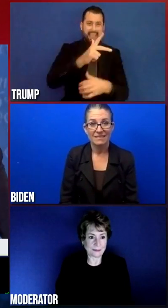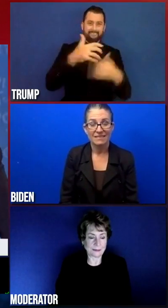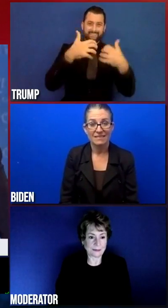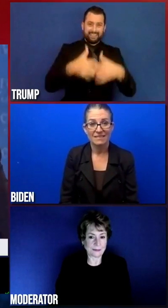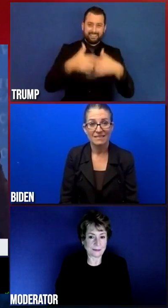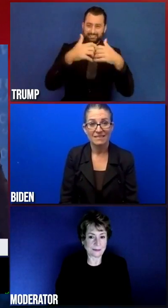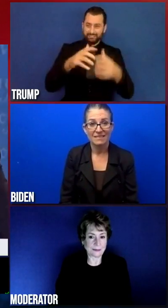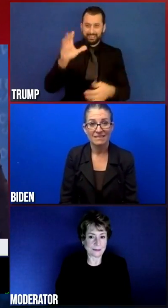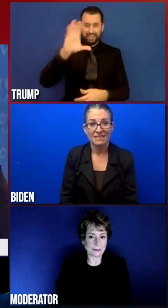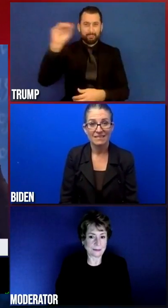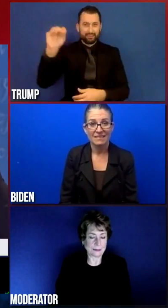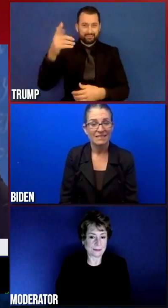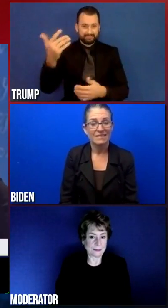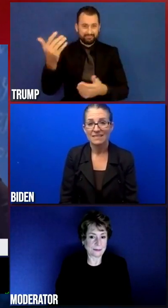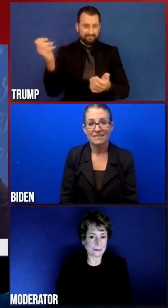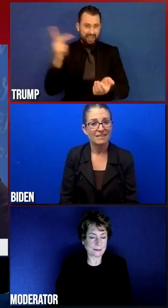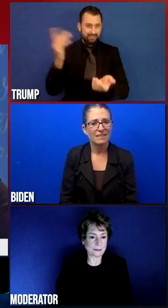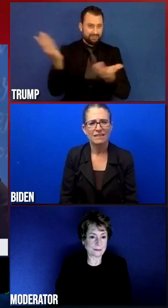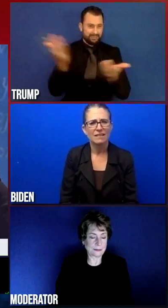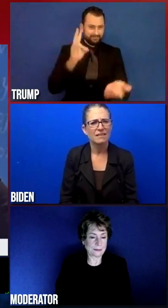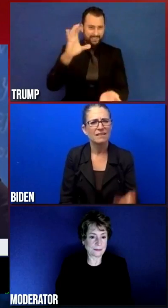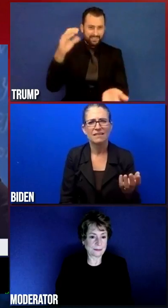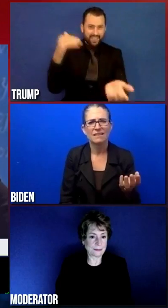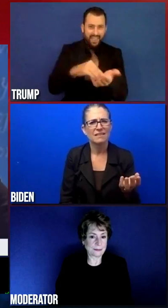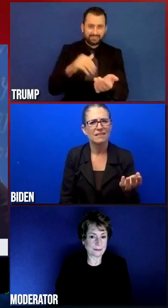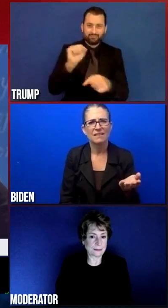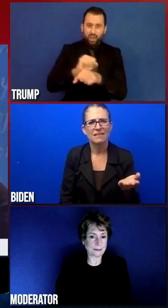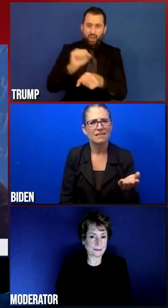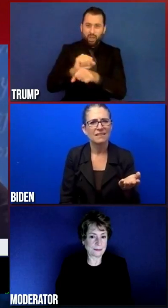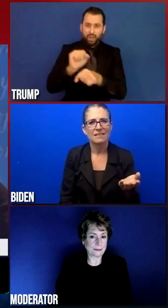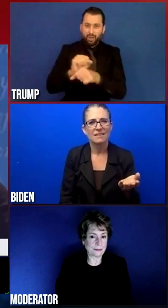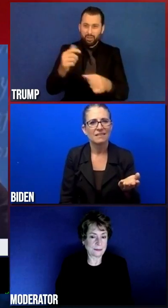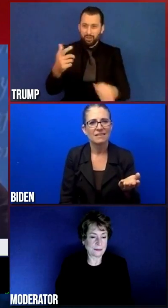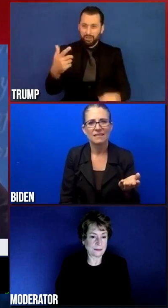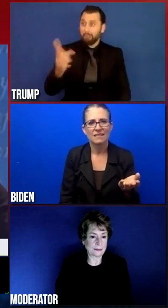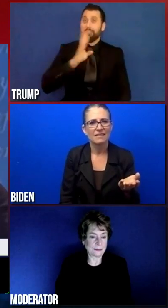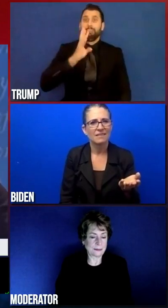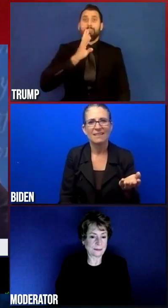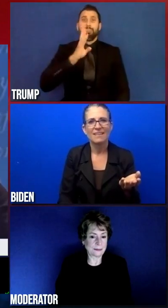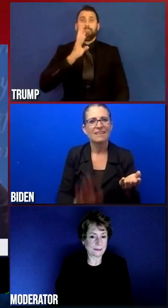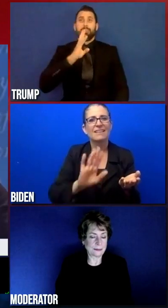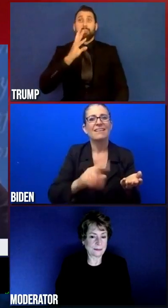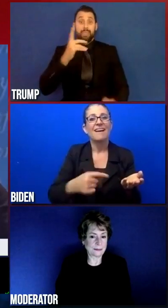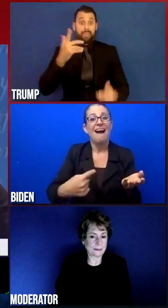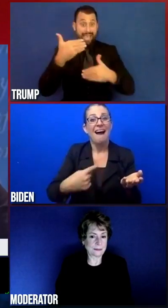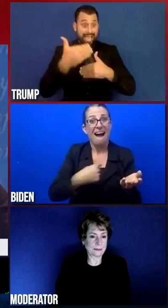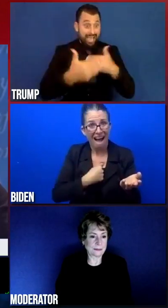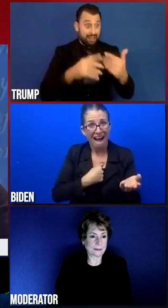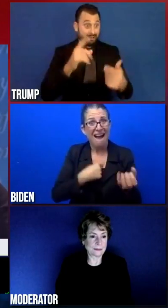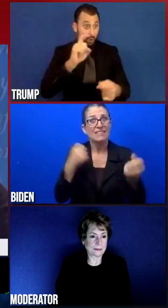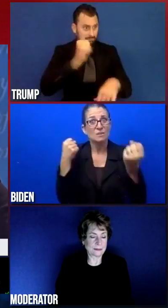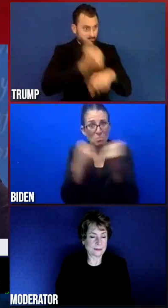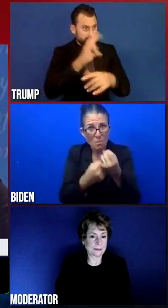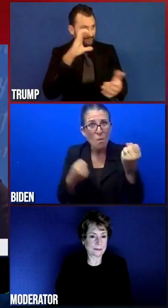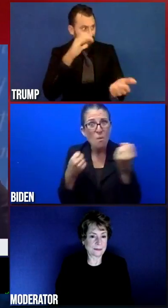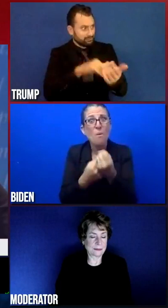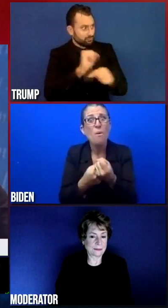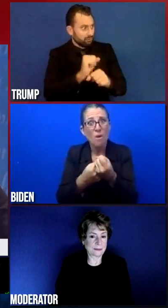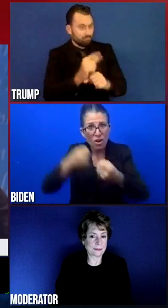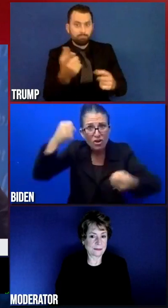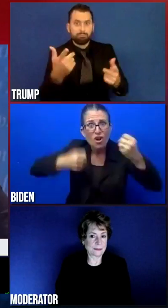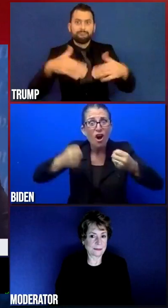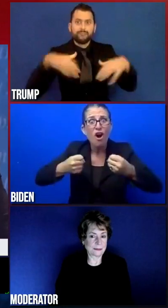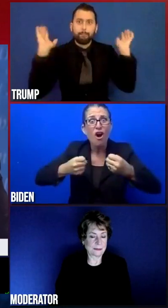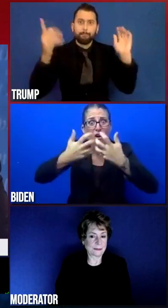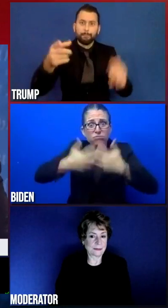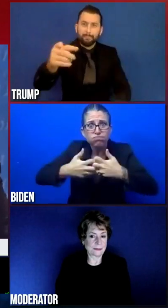my standard fare. I'm the guy that brought back the automobile industry. All right, let him know. We brought back, I was asked to bring back Chrysler and General Motors. We